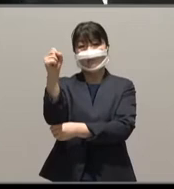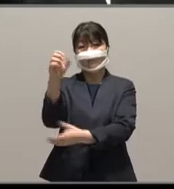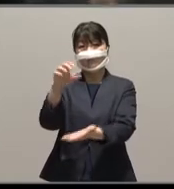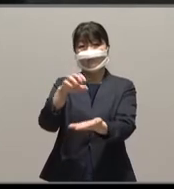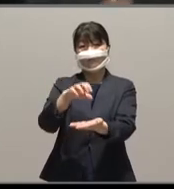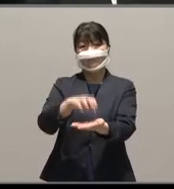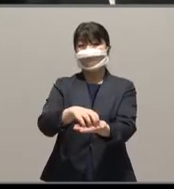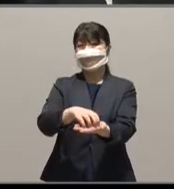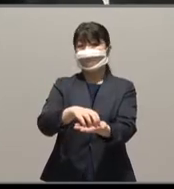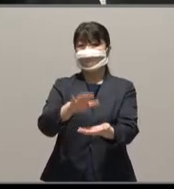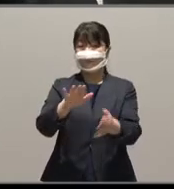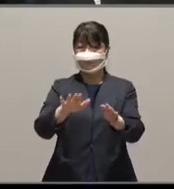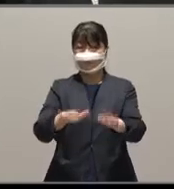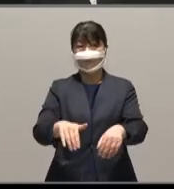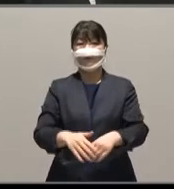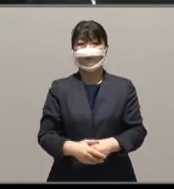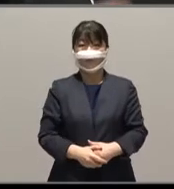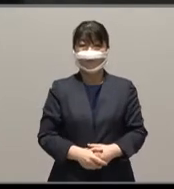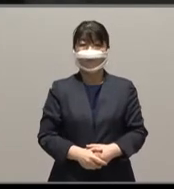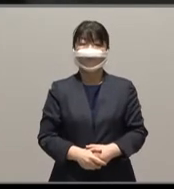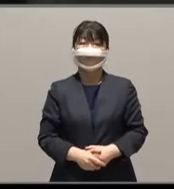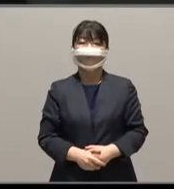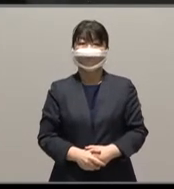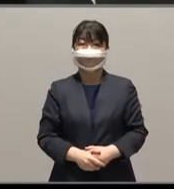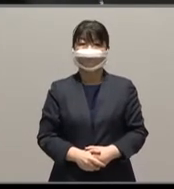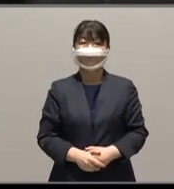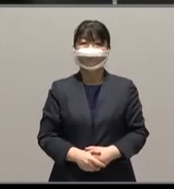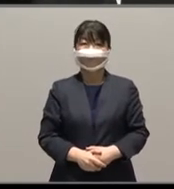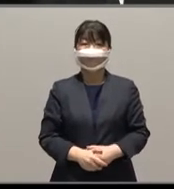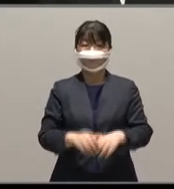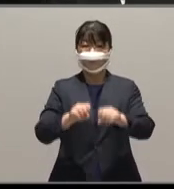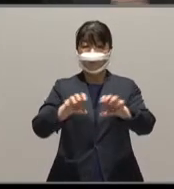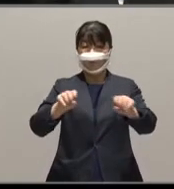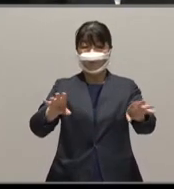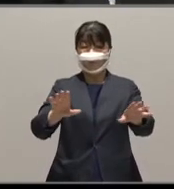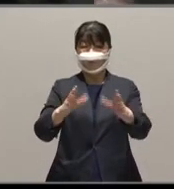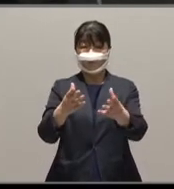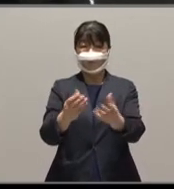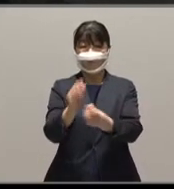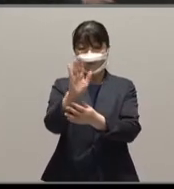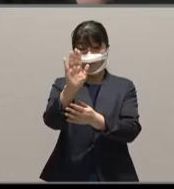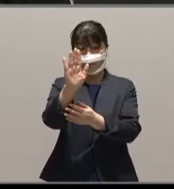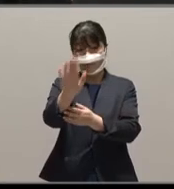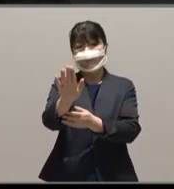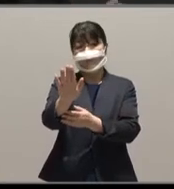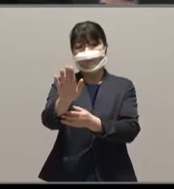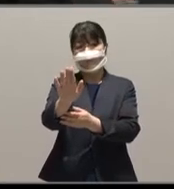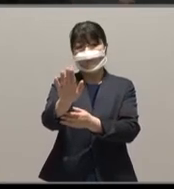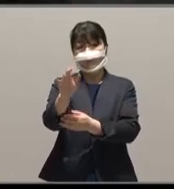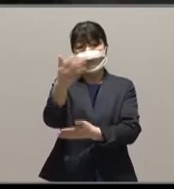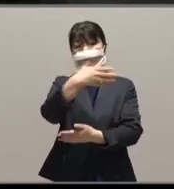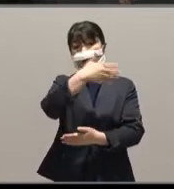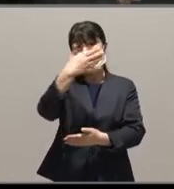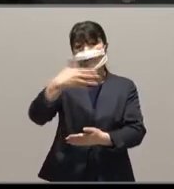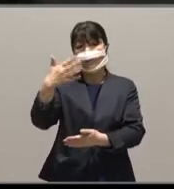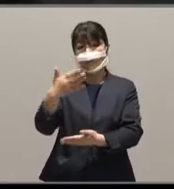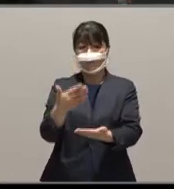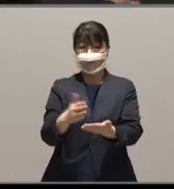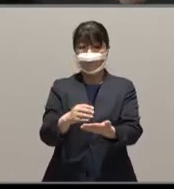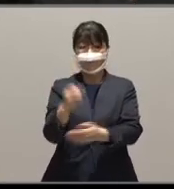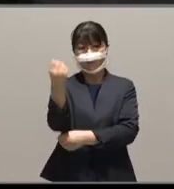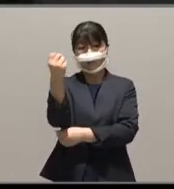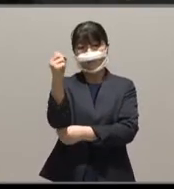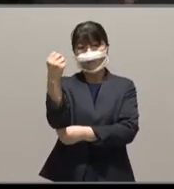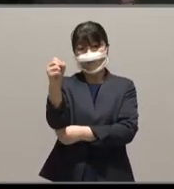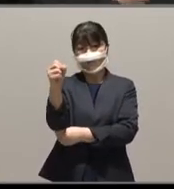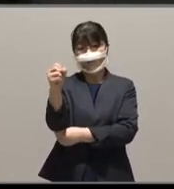cited my four articles in this short article. And after this, I received an offer